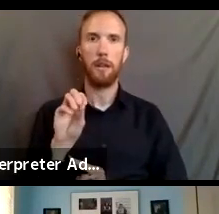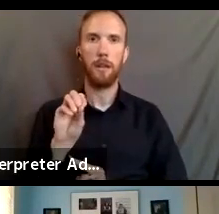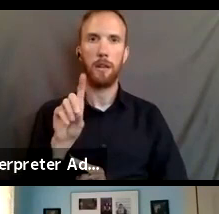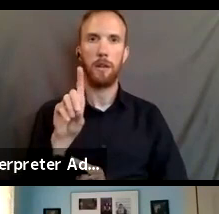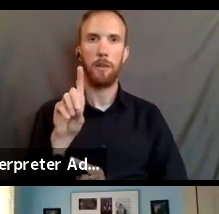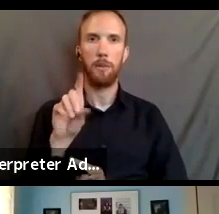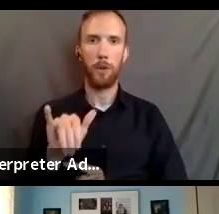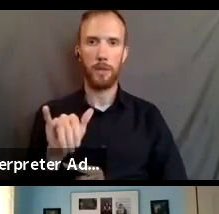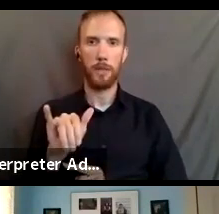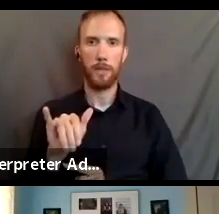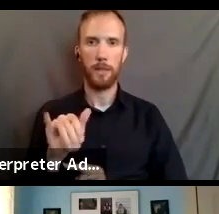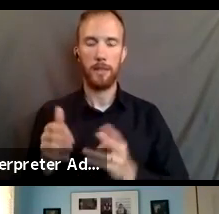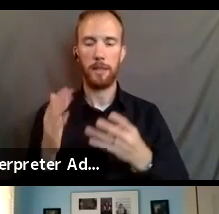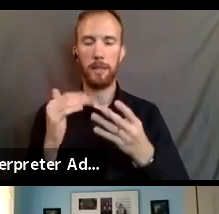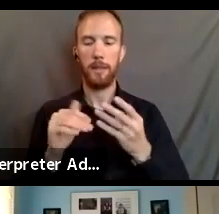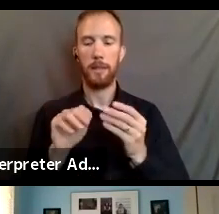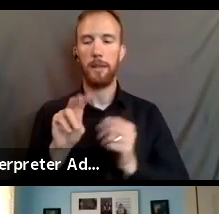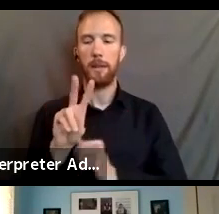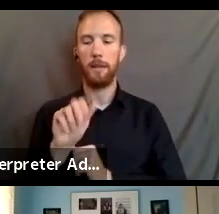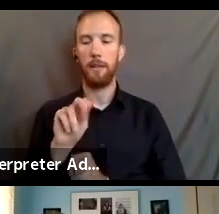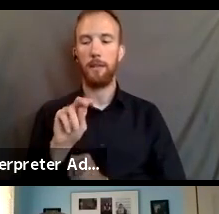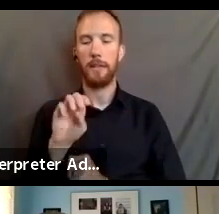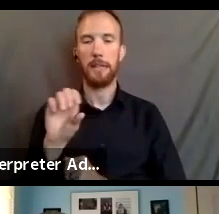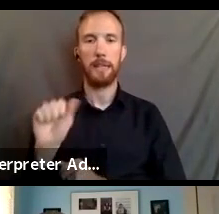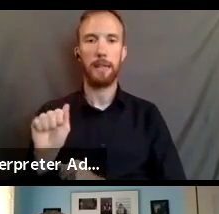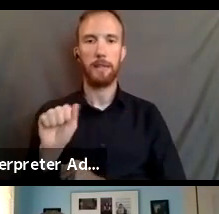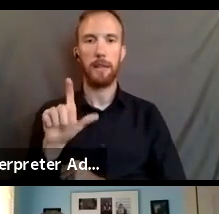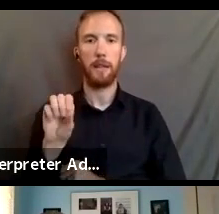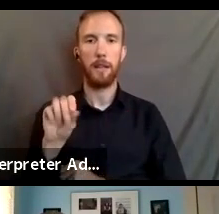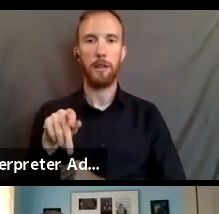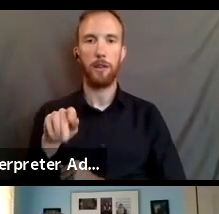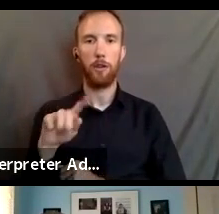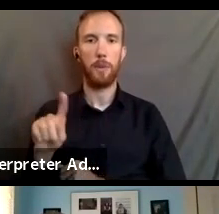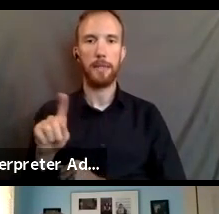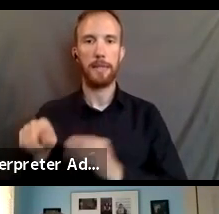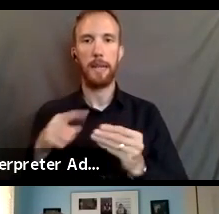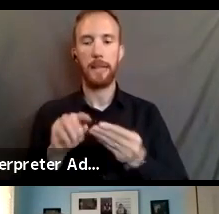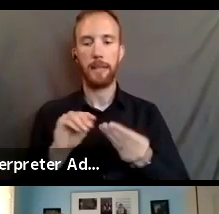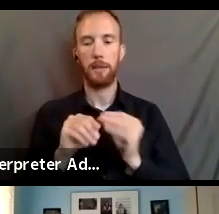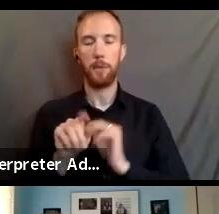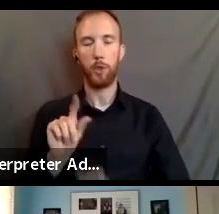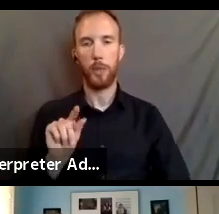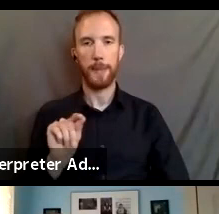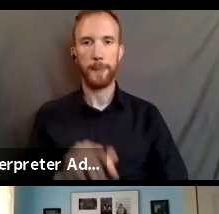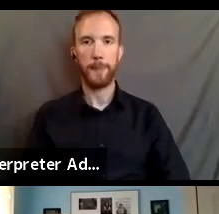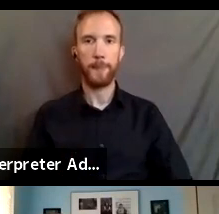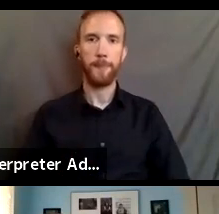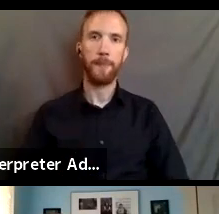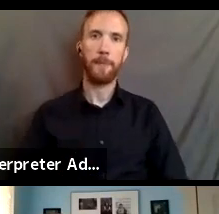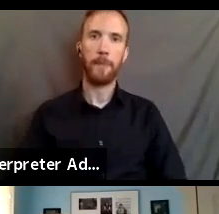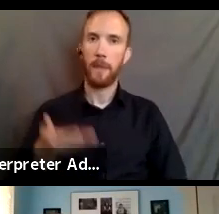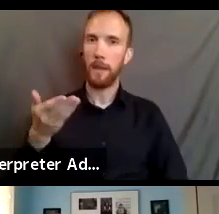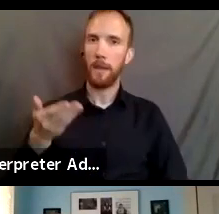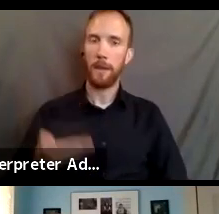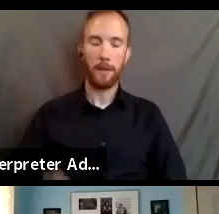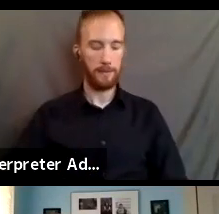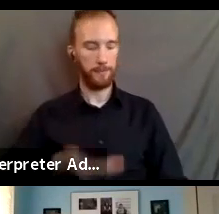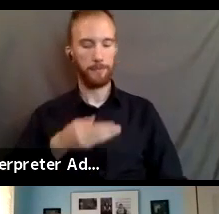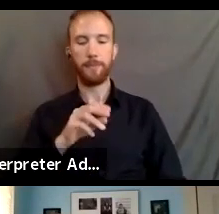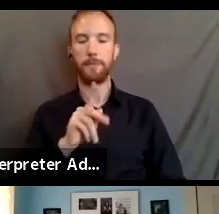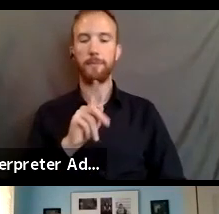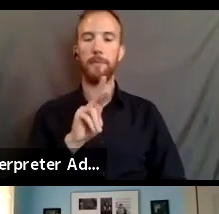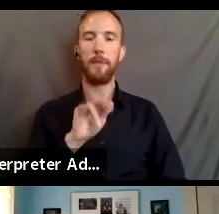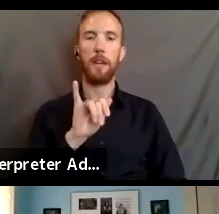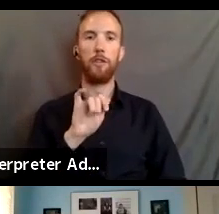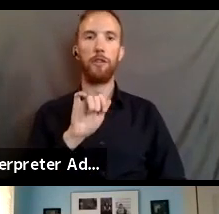team vanessa lopez and then we'll have speaker 20 gladys taurus miss brodie this is kristen brody